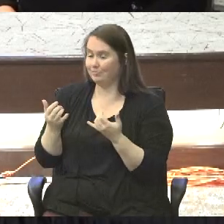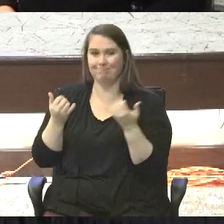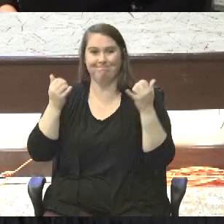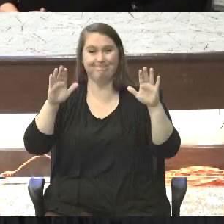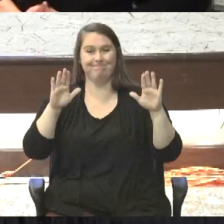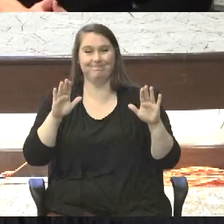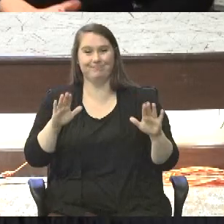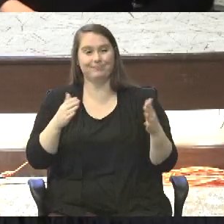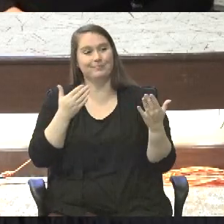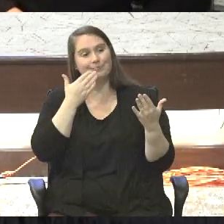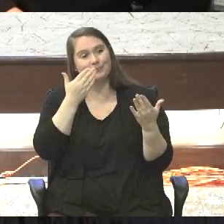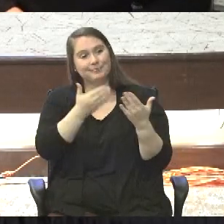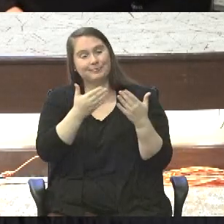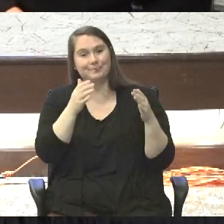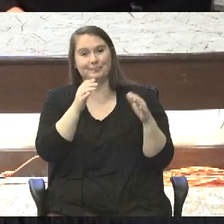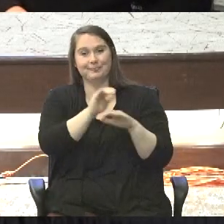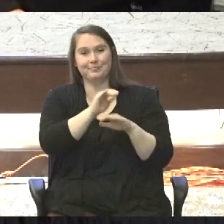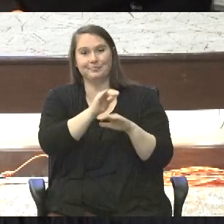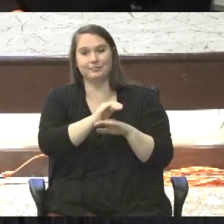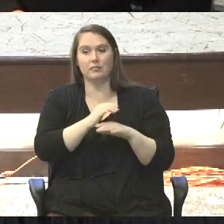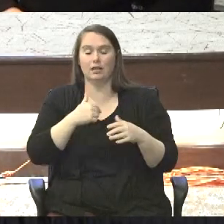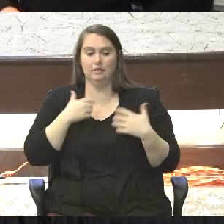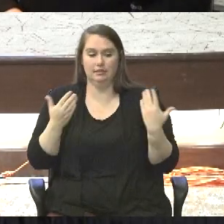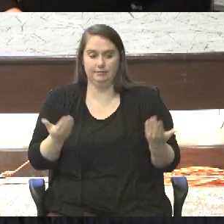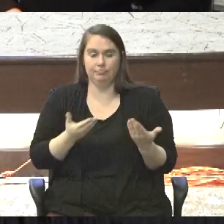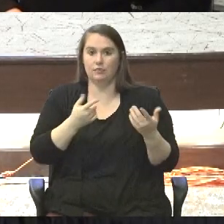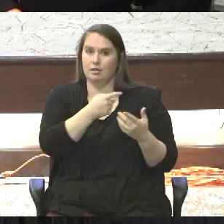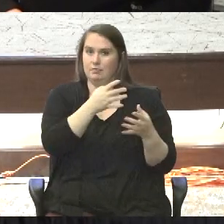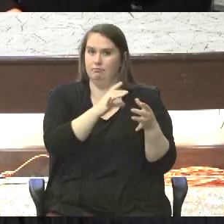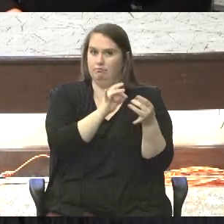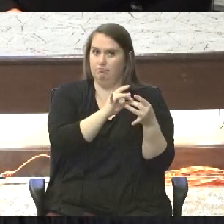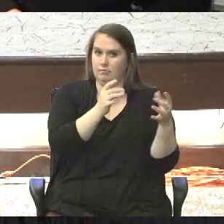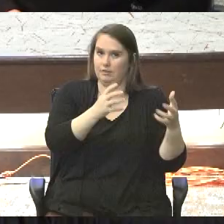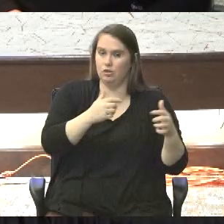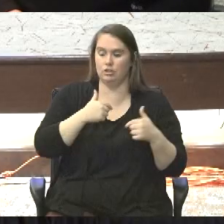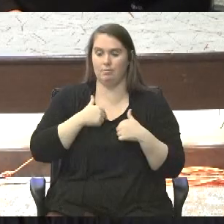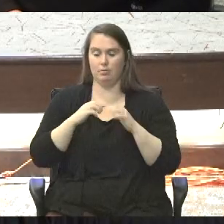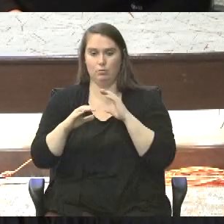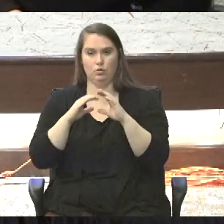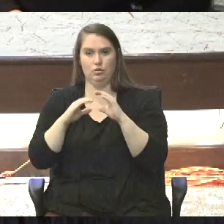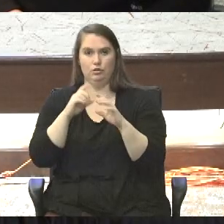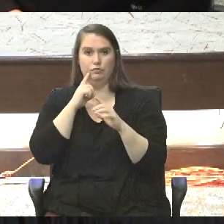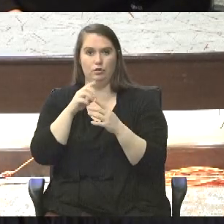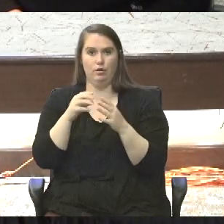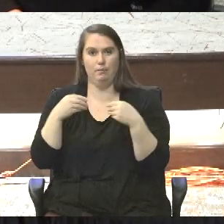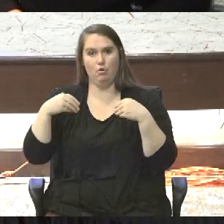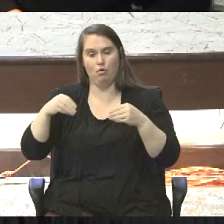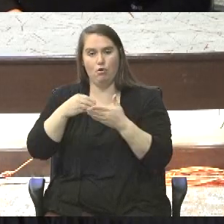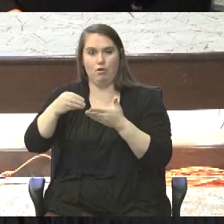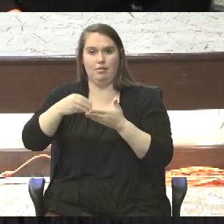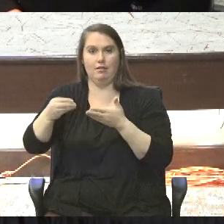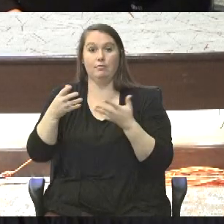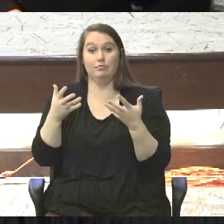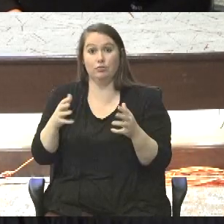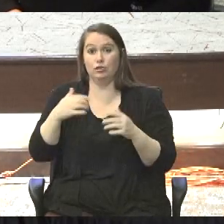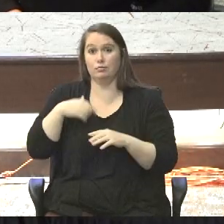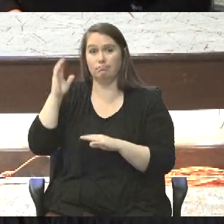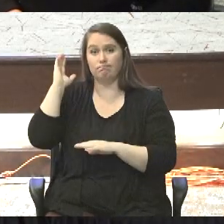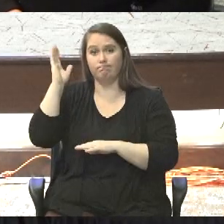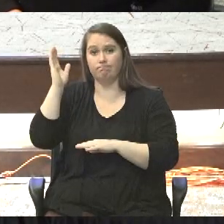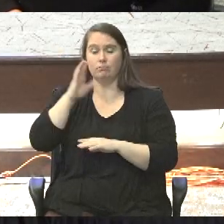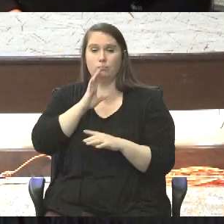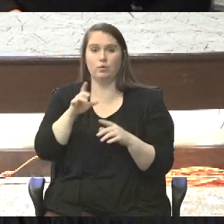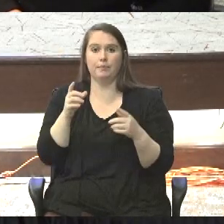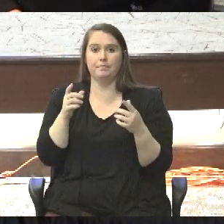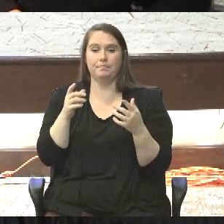and Council. Monica Settlemeyer, as Bradley had said, Director of Communications and Marketing. And we are excited today to present this tourism